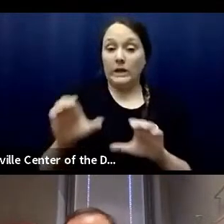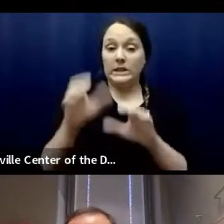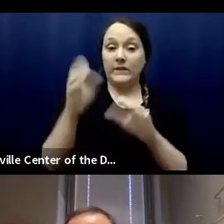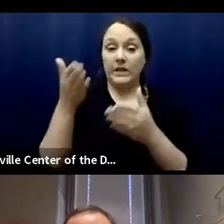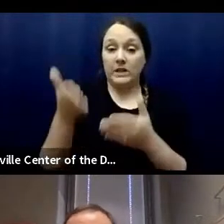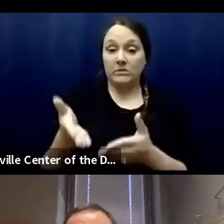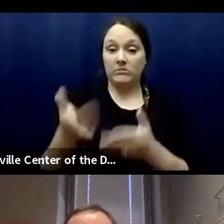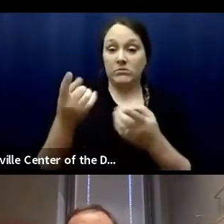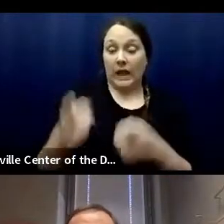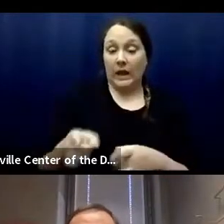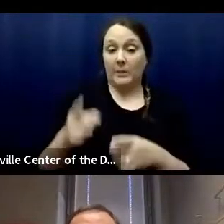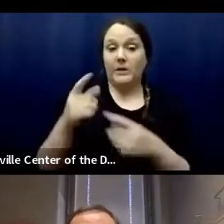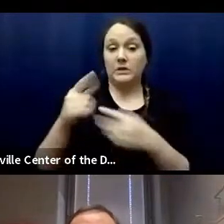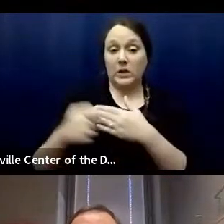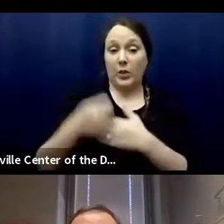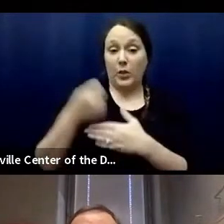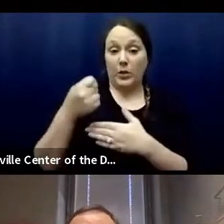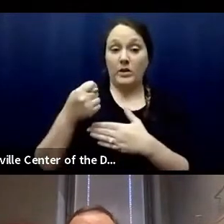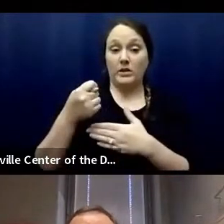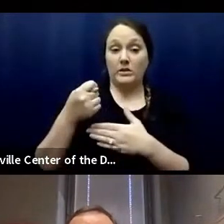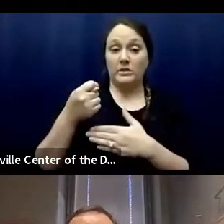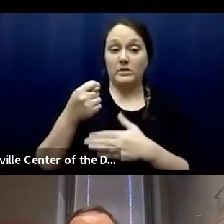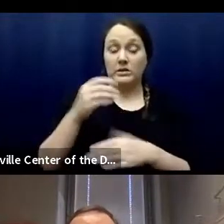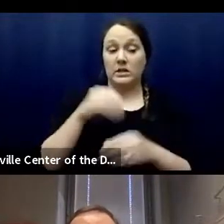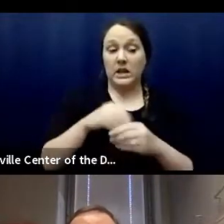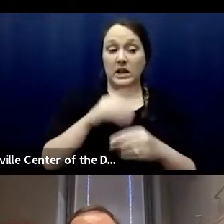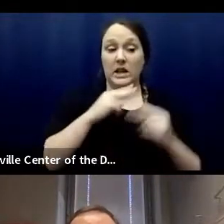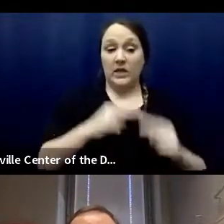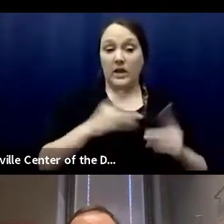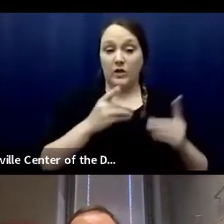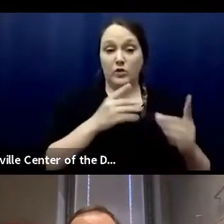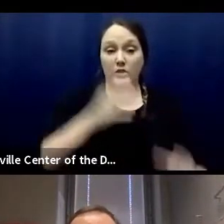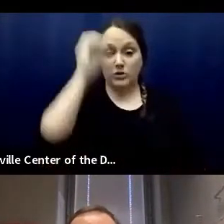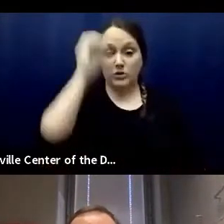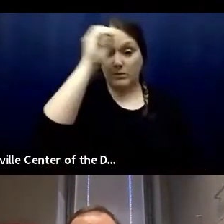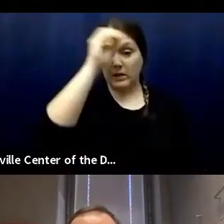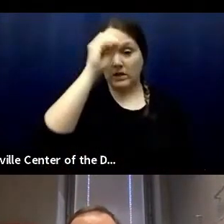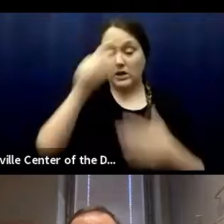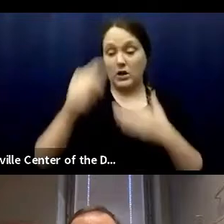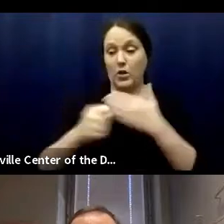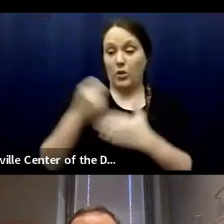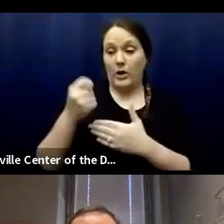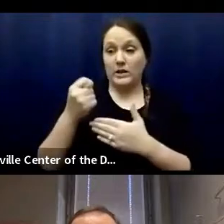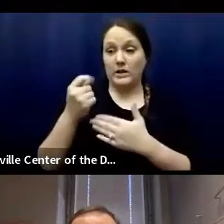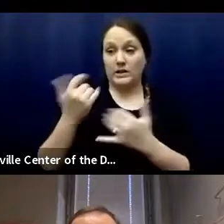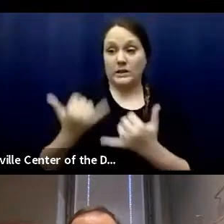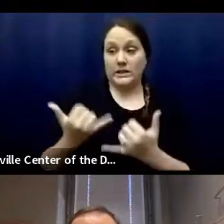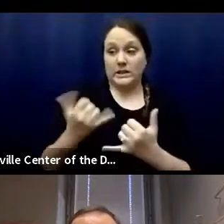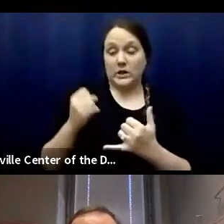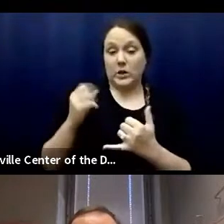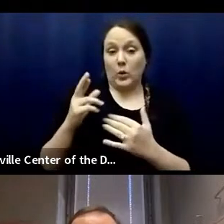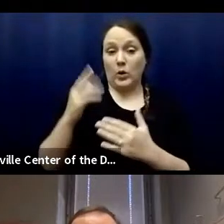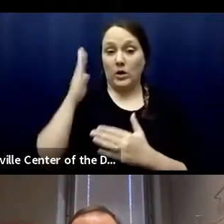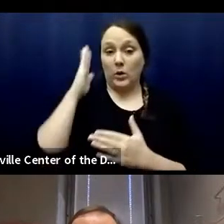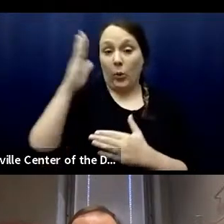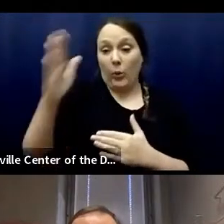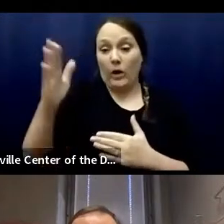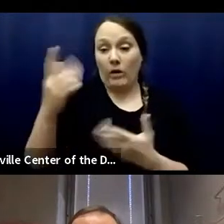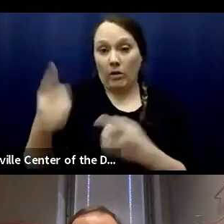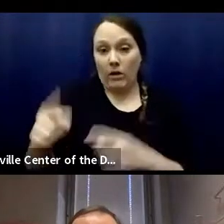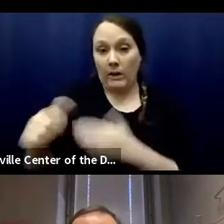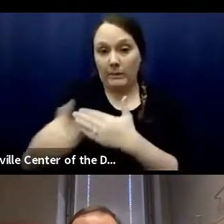is threatened that in the opinion of the health director causes or threatens an imminent or immediate danger to public health,